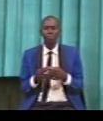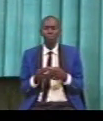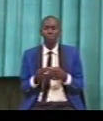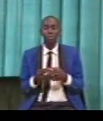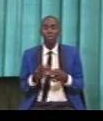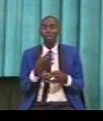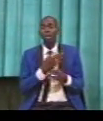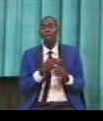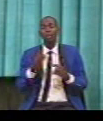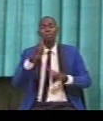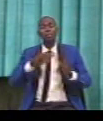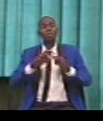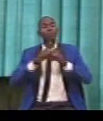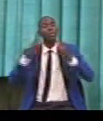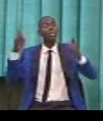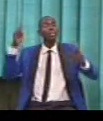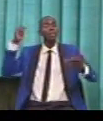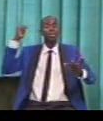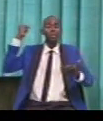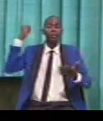Amen. And a bigger amen. Amen.